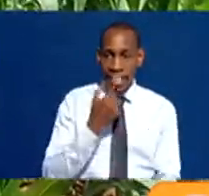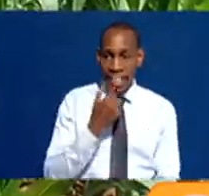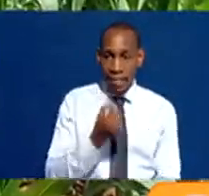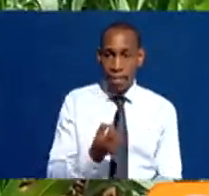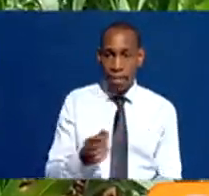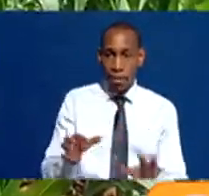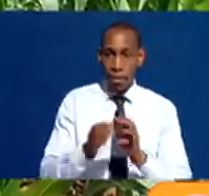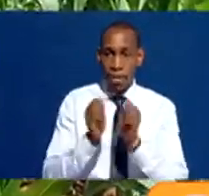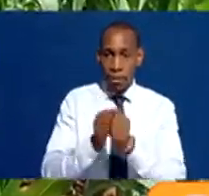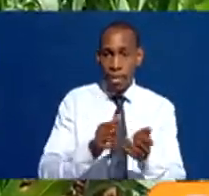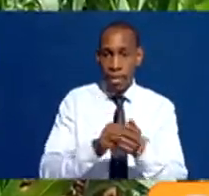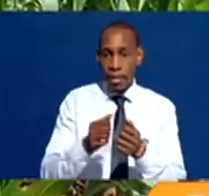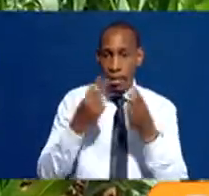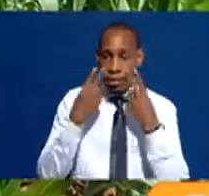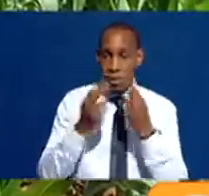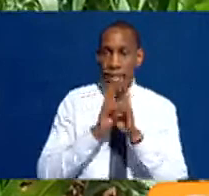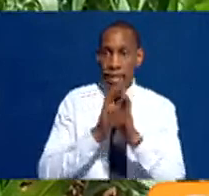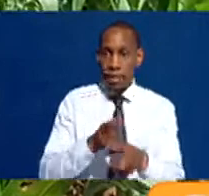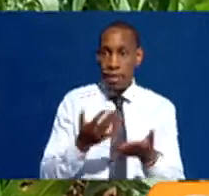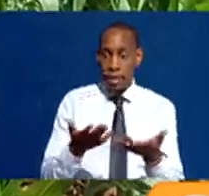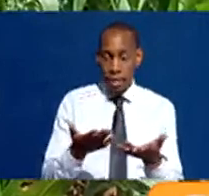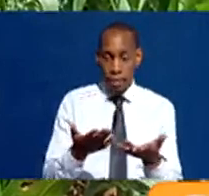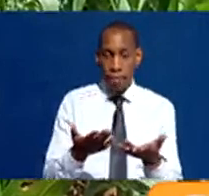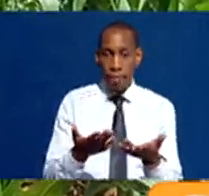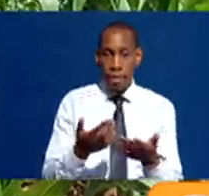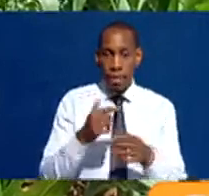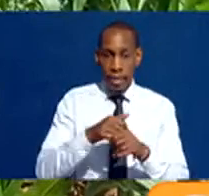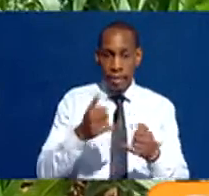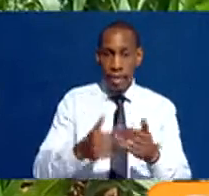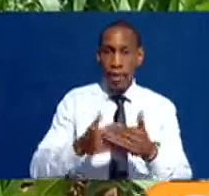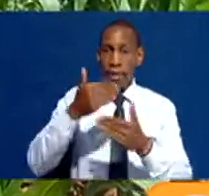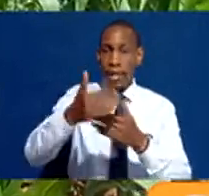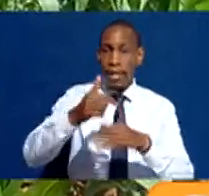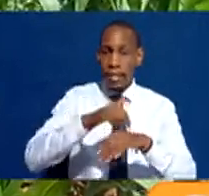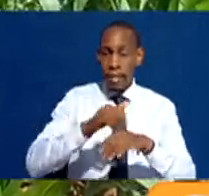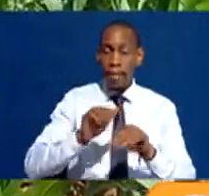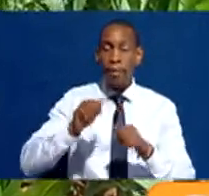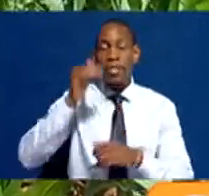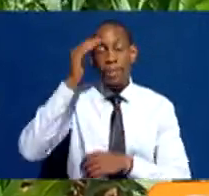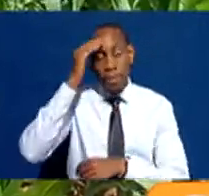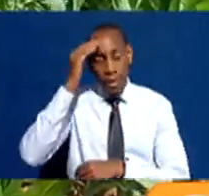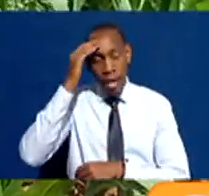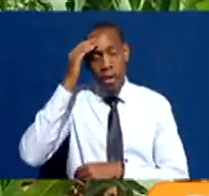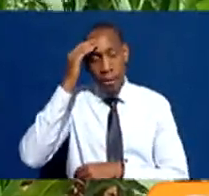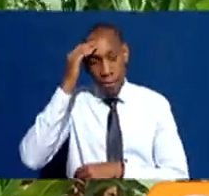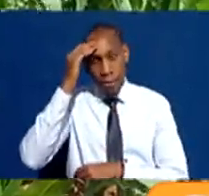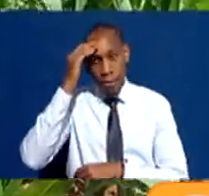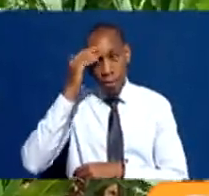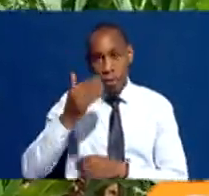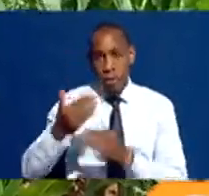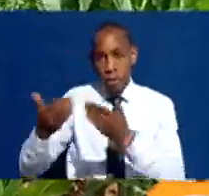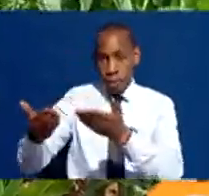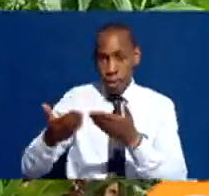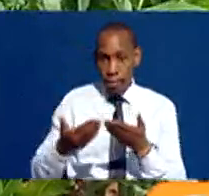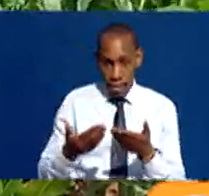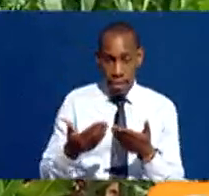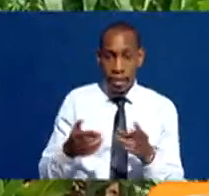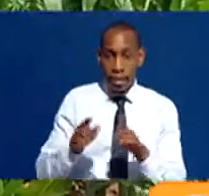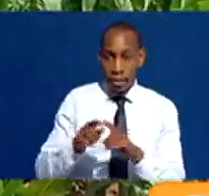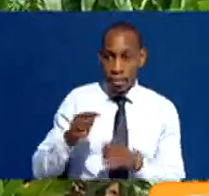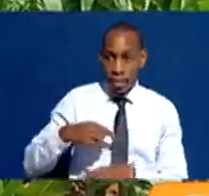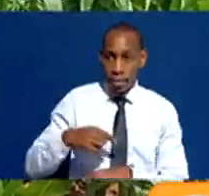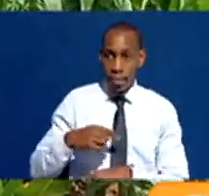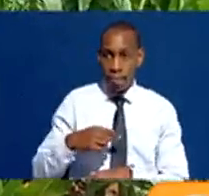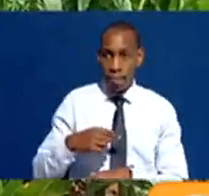mahindi. Ndio tuone results zao kwa huu mzima. Ndio next, tujue venye wakituletea. Tuwe ni kama